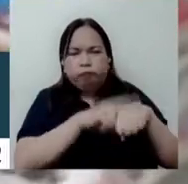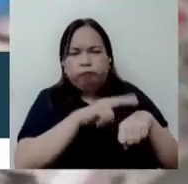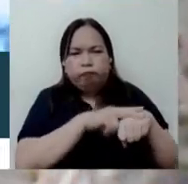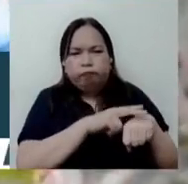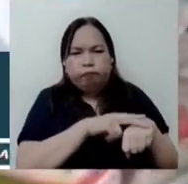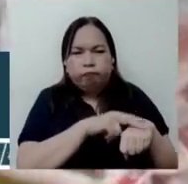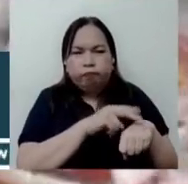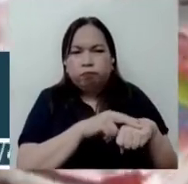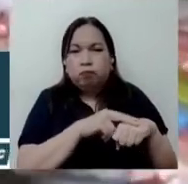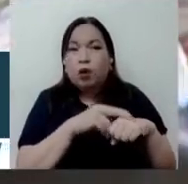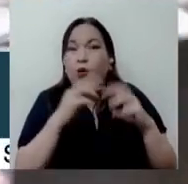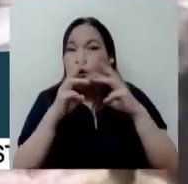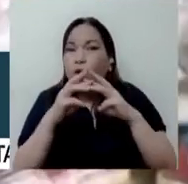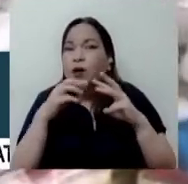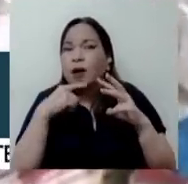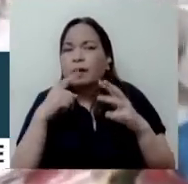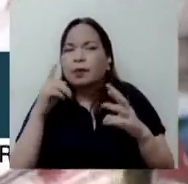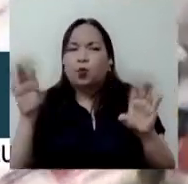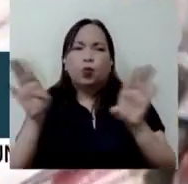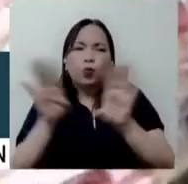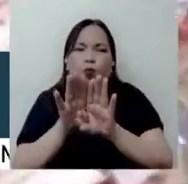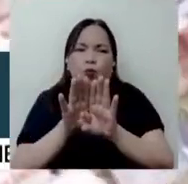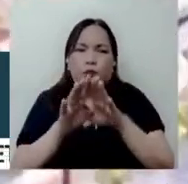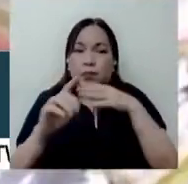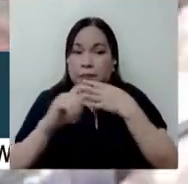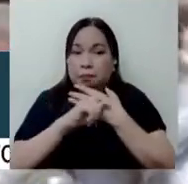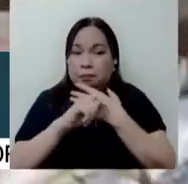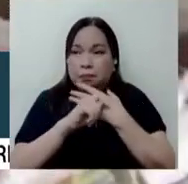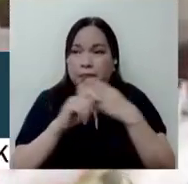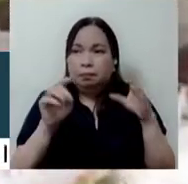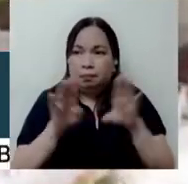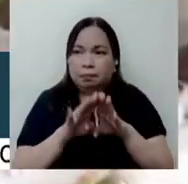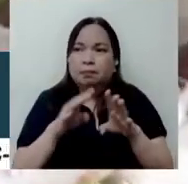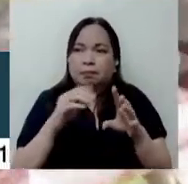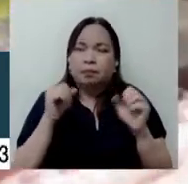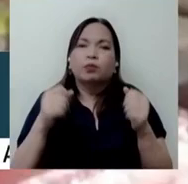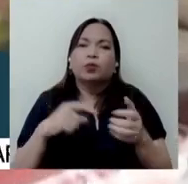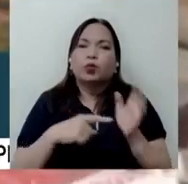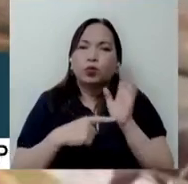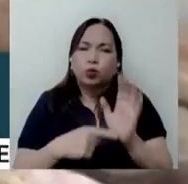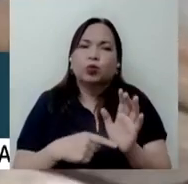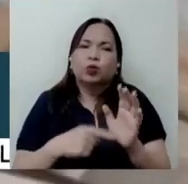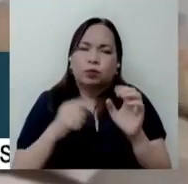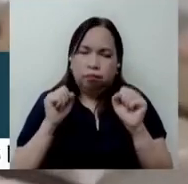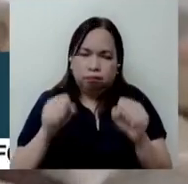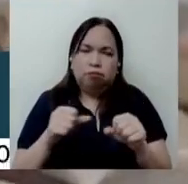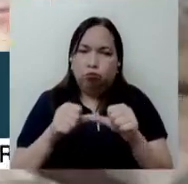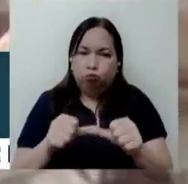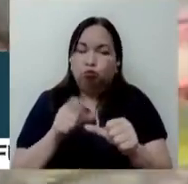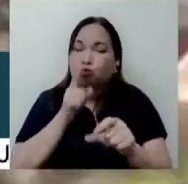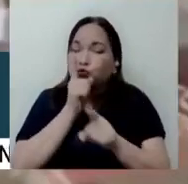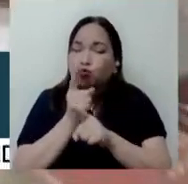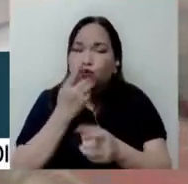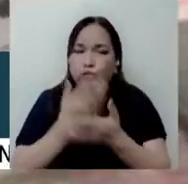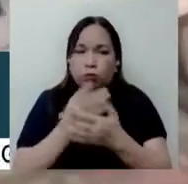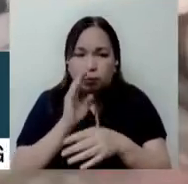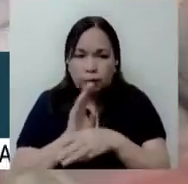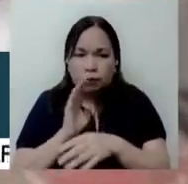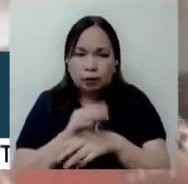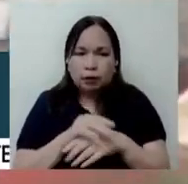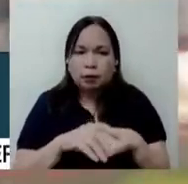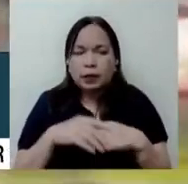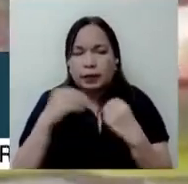temporarily closed until the owners can prove that they are operating legitimately. They are given 15 days to present